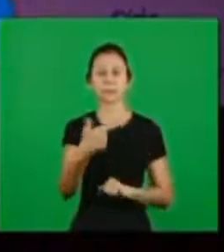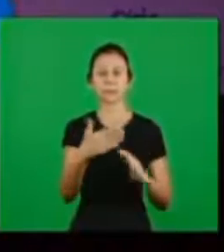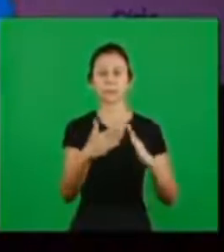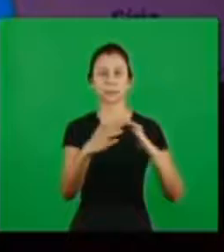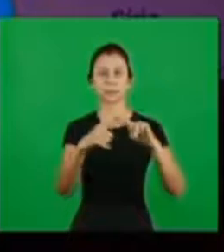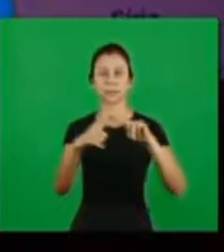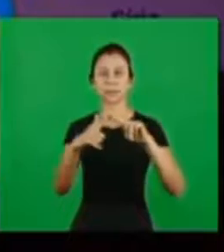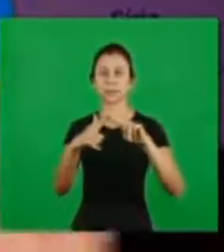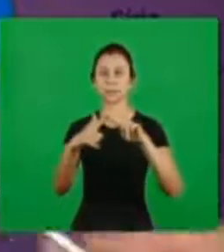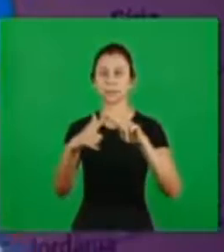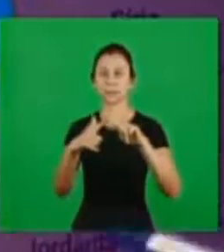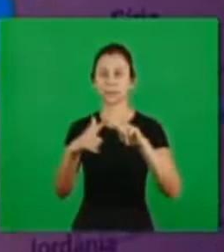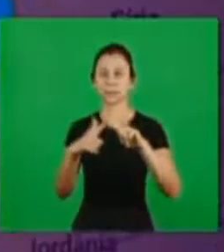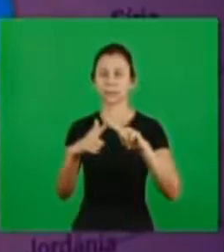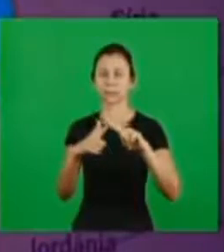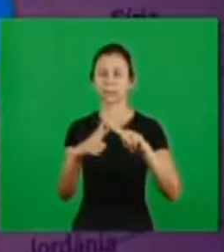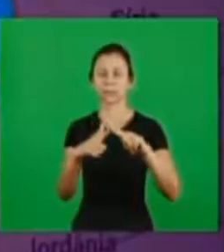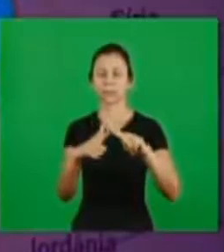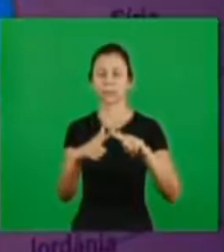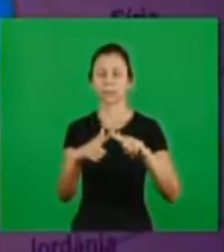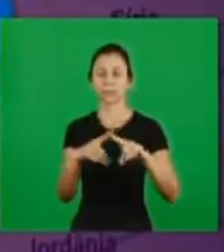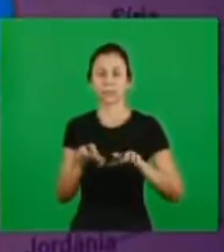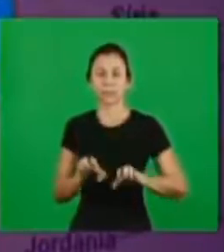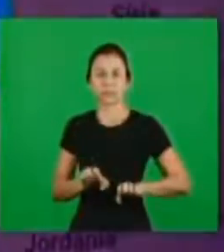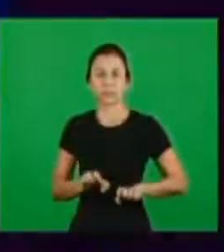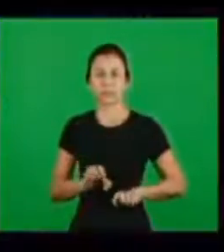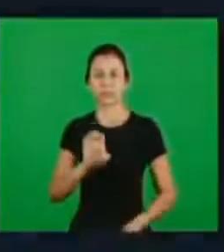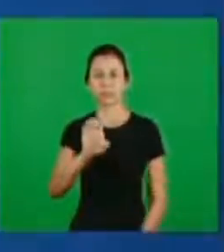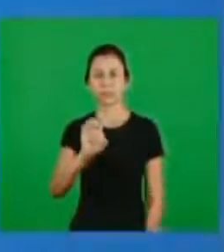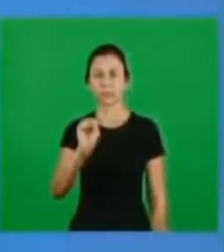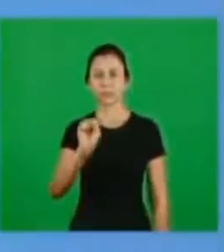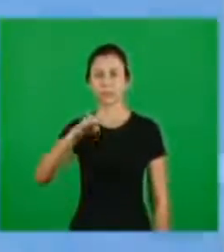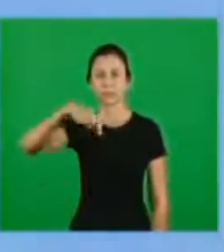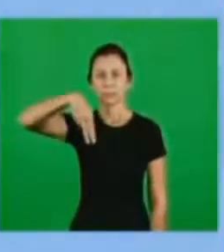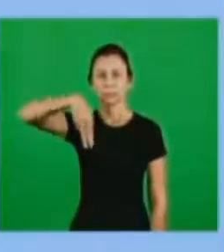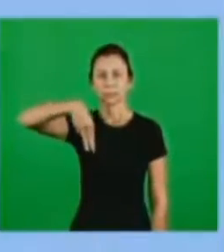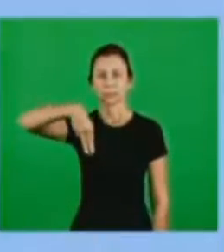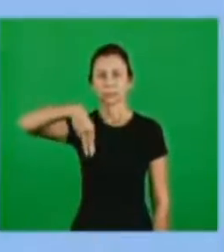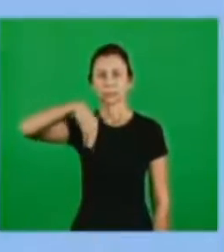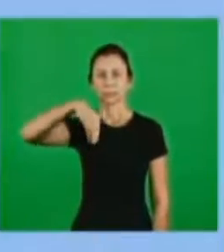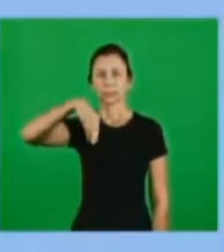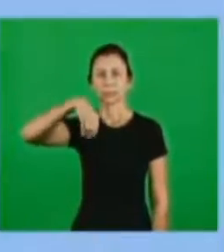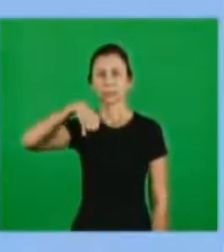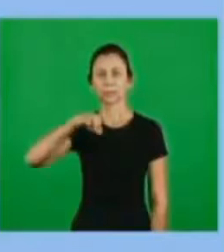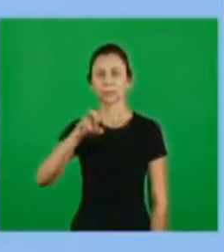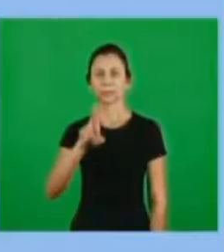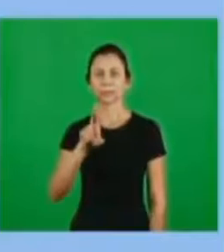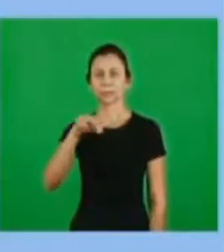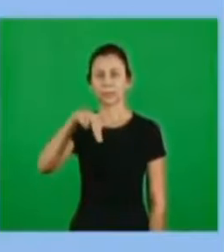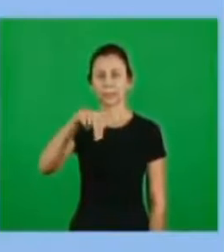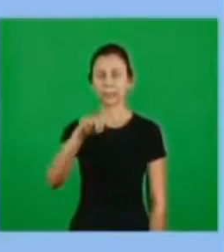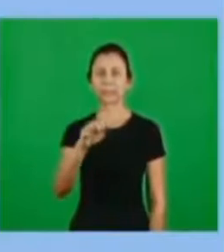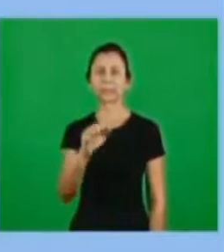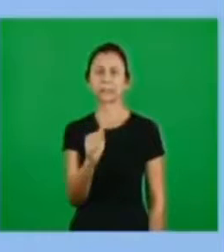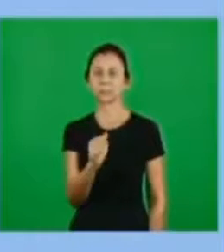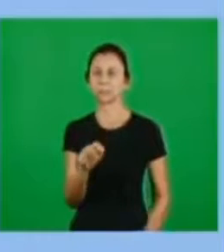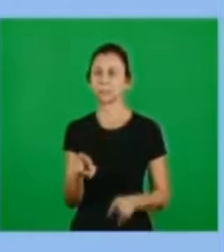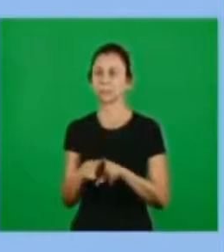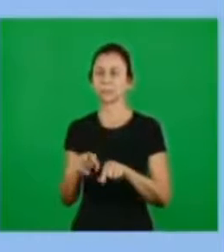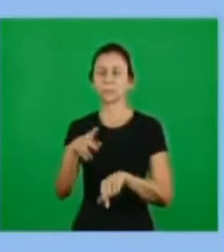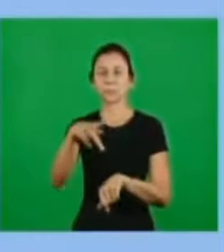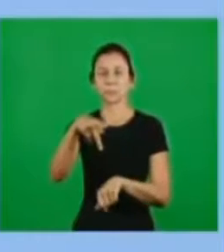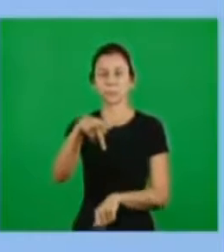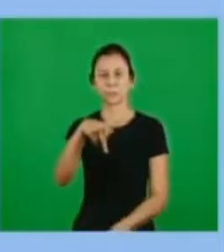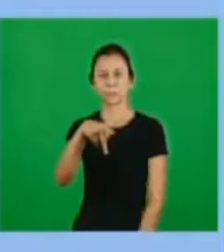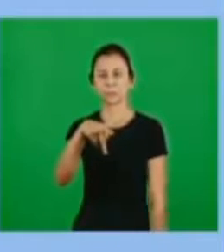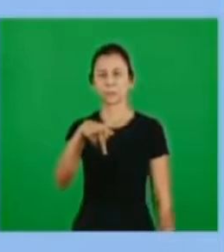The second church is right here, Church of Smyrna. I want to go to the church of